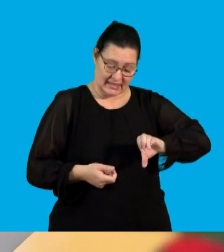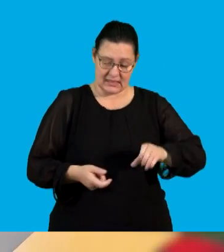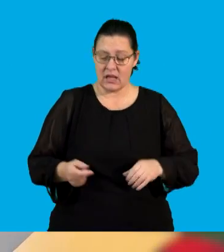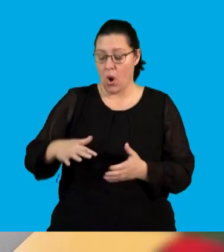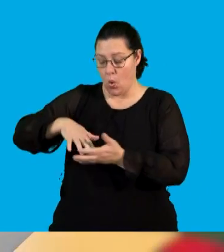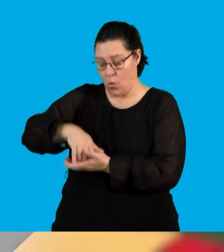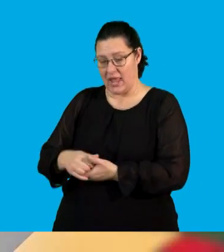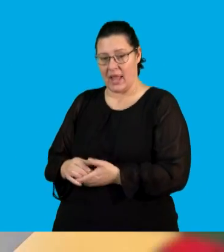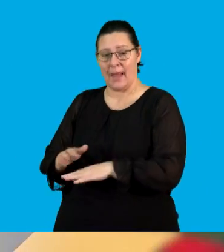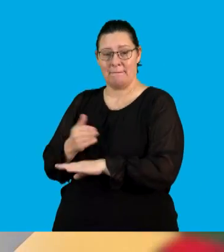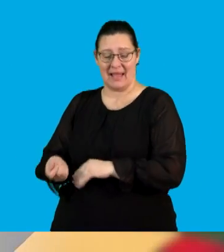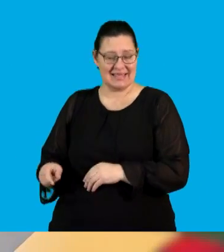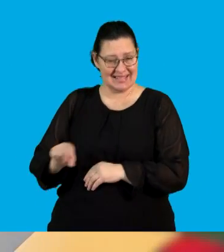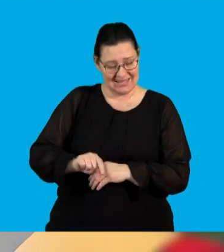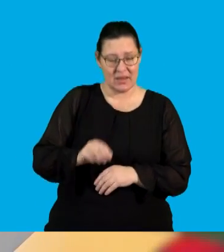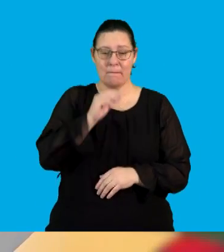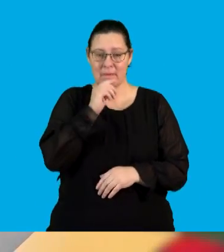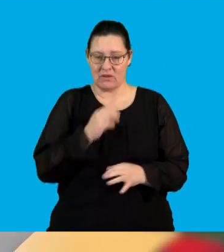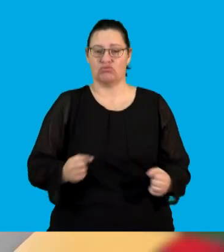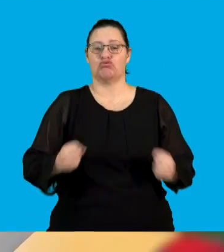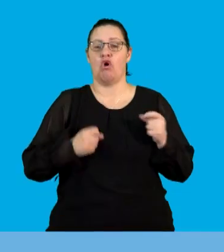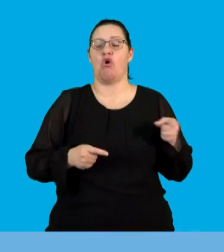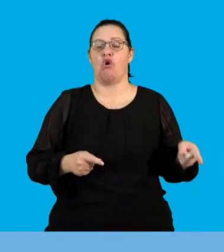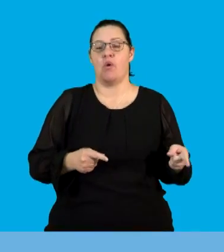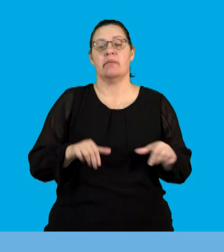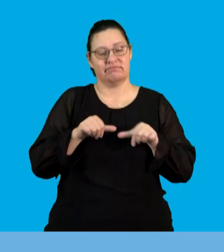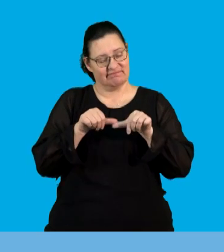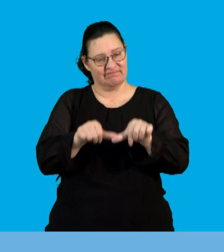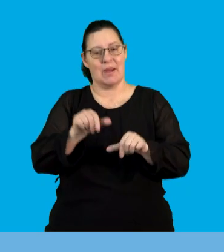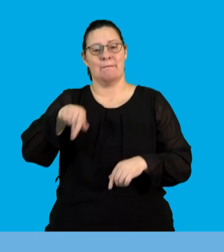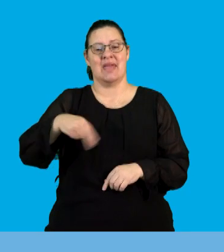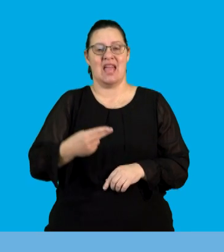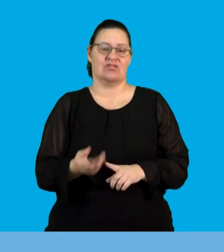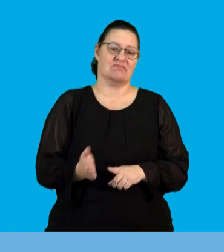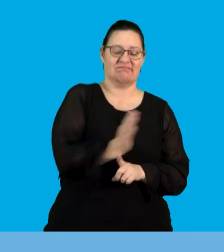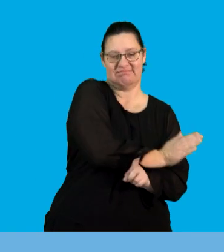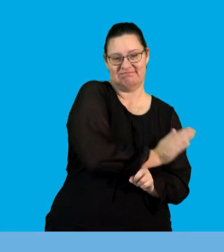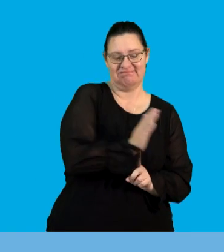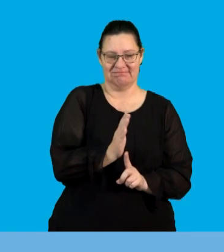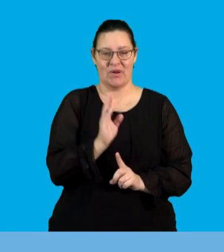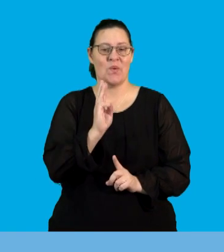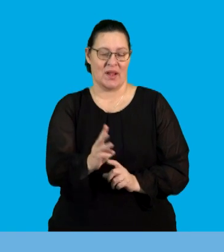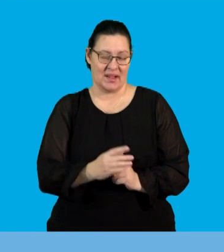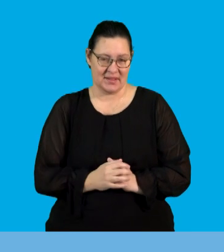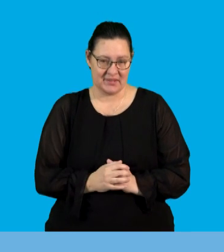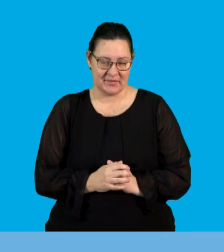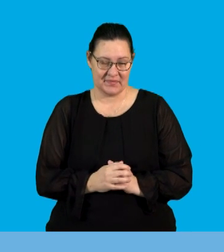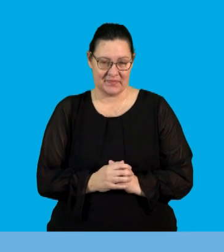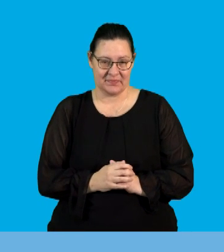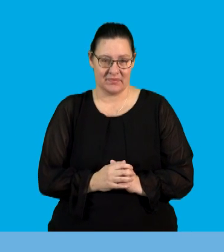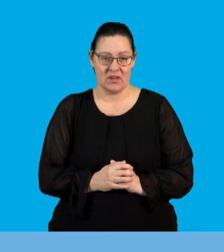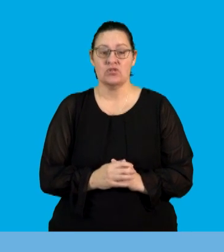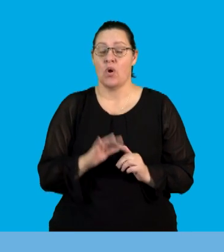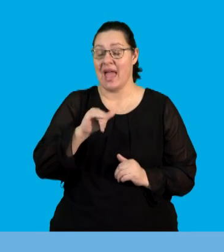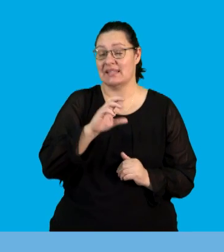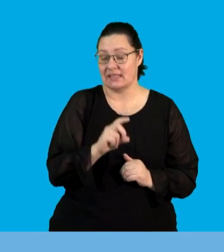acid and a weak base, then obviously the strong acid is going to determine the pH of that particular product that is going to be